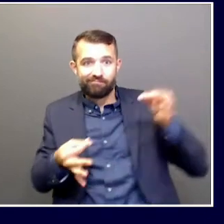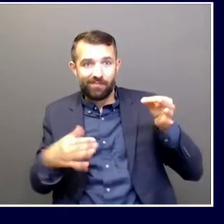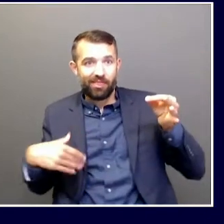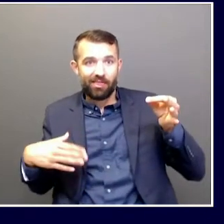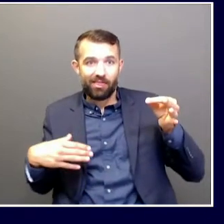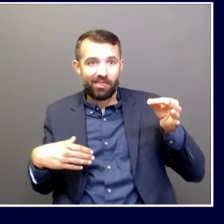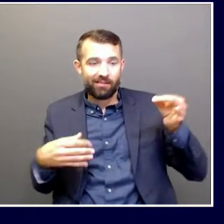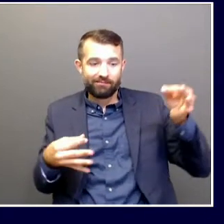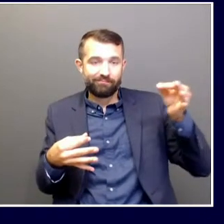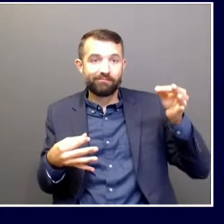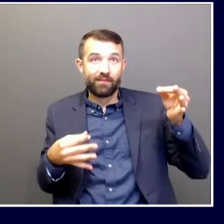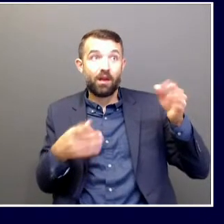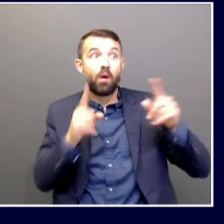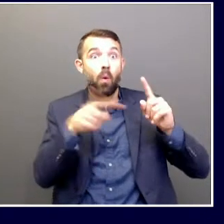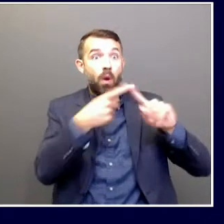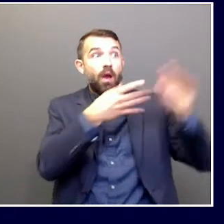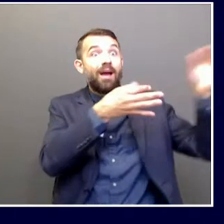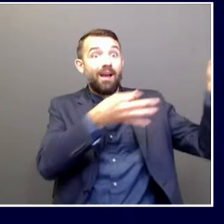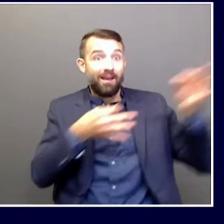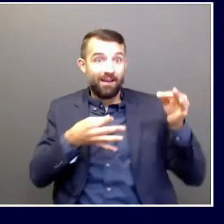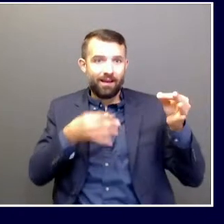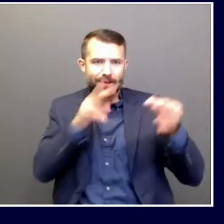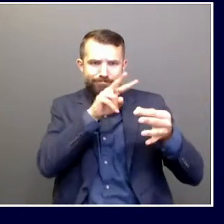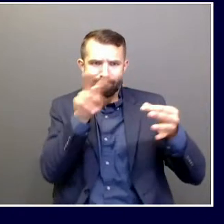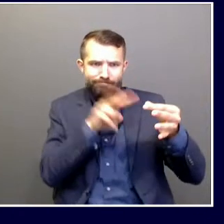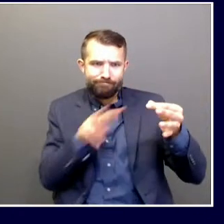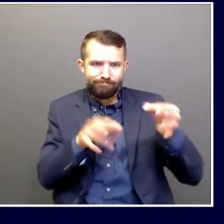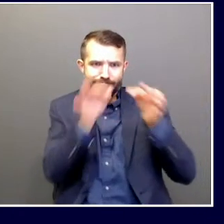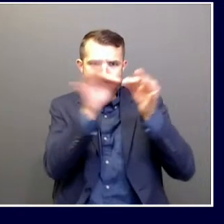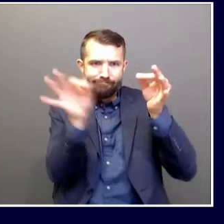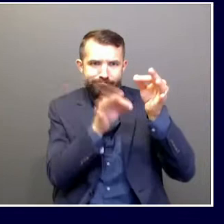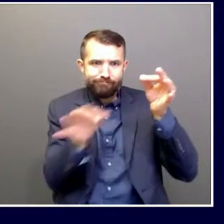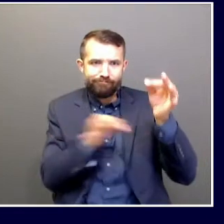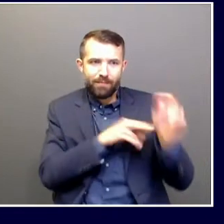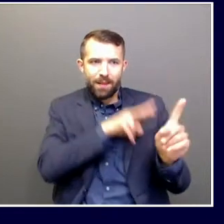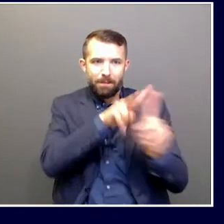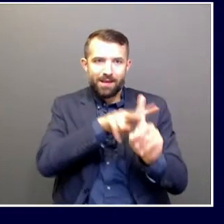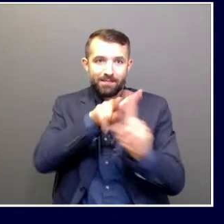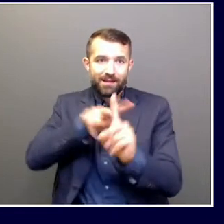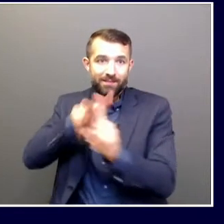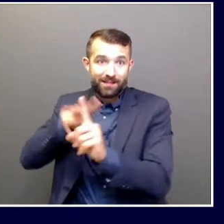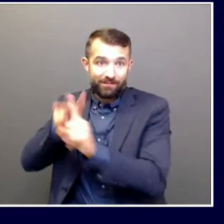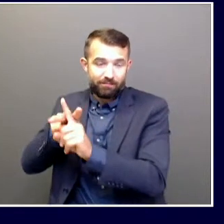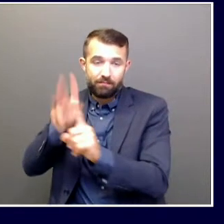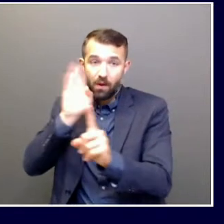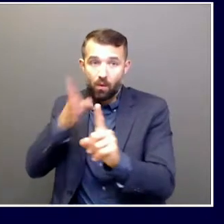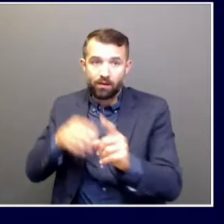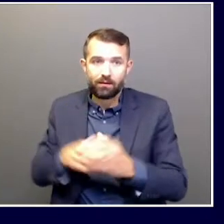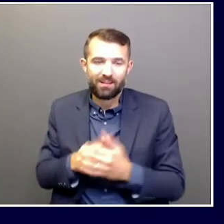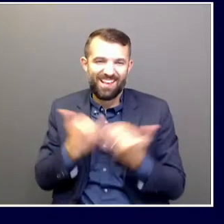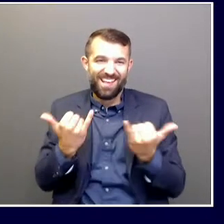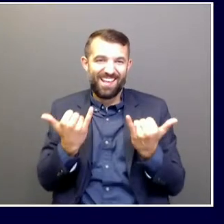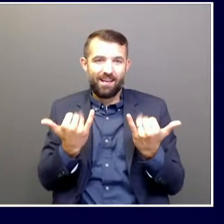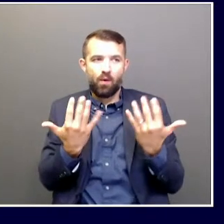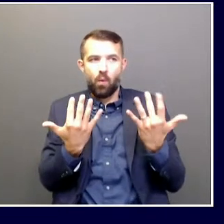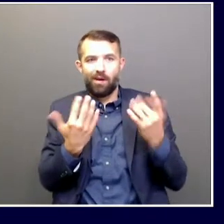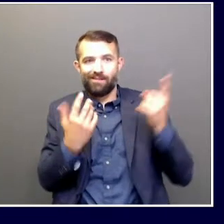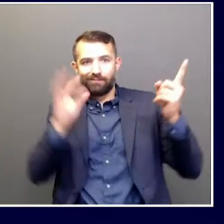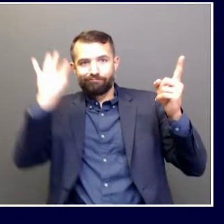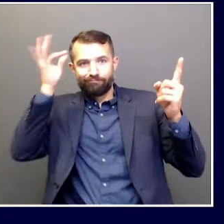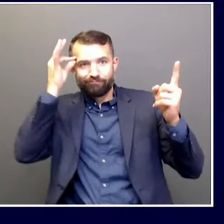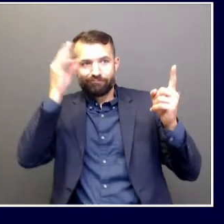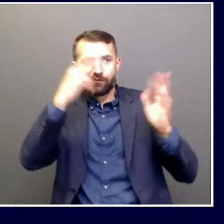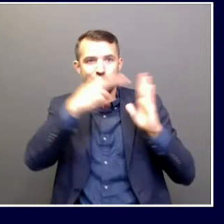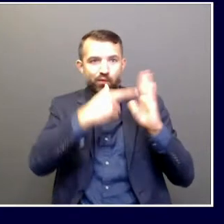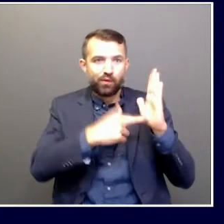I opine on whether it fits this or that. So we're waiting for the language of the federal rule. And then to see how it applies